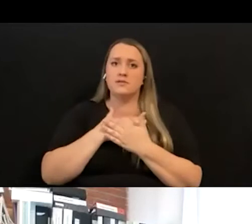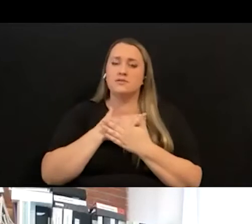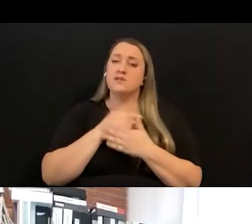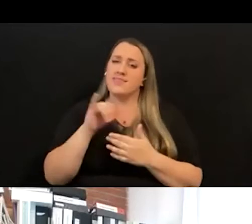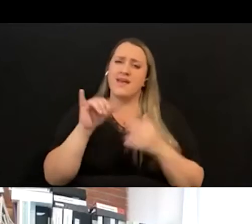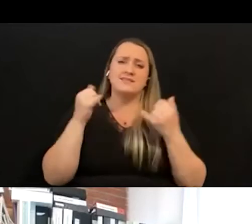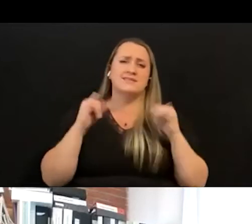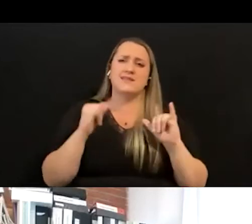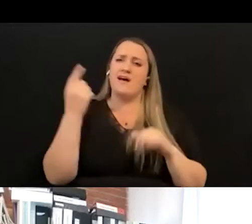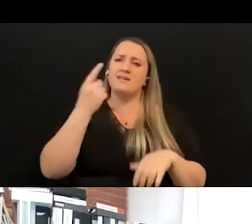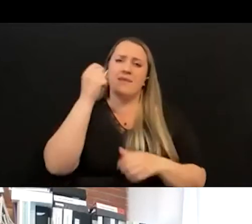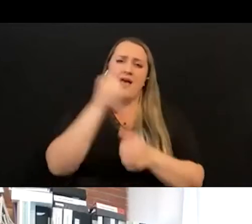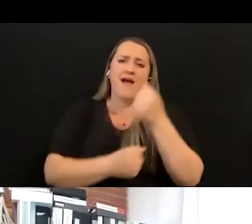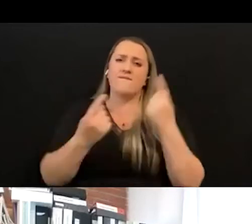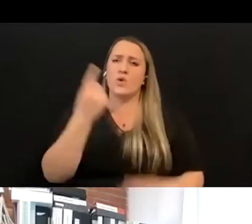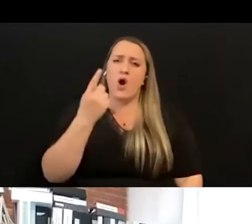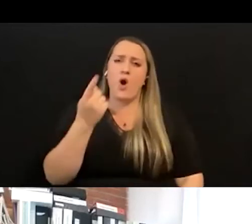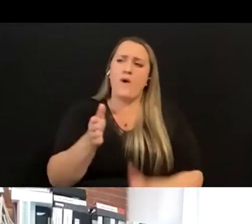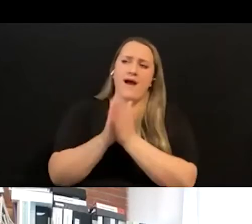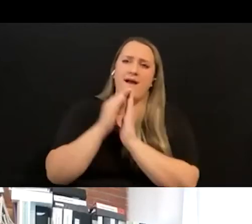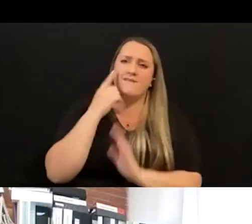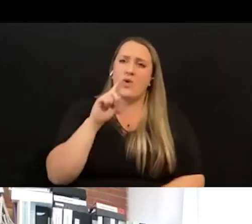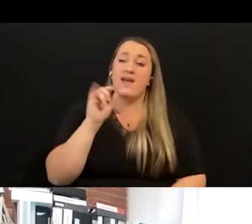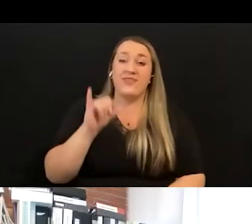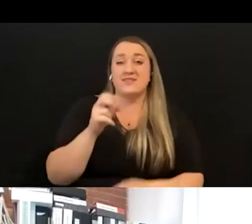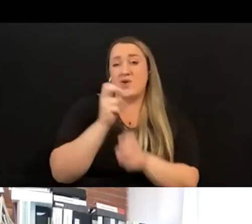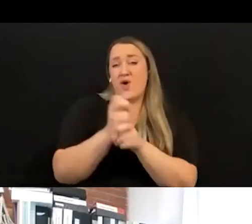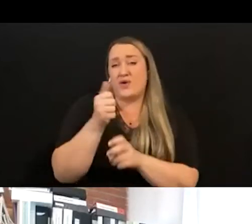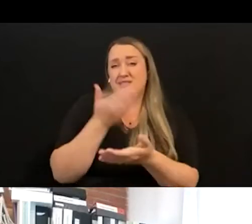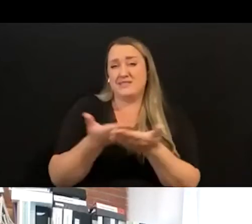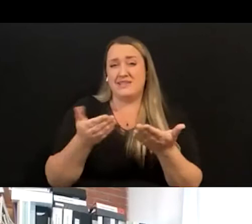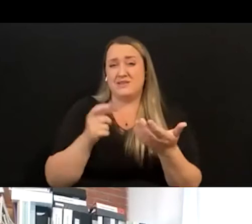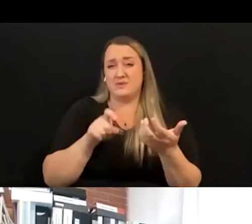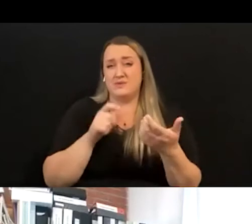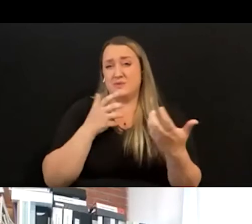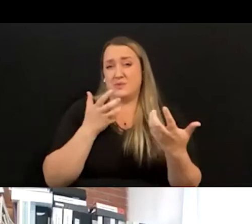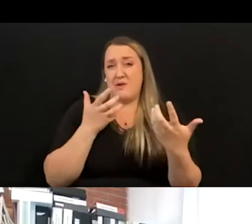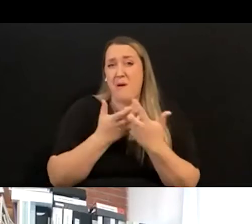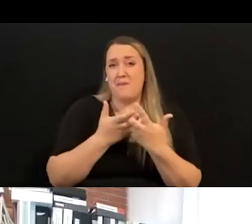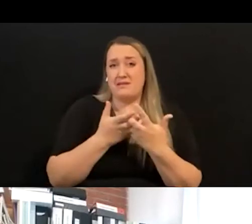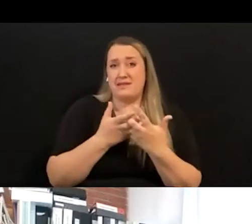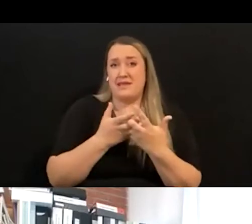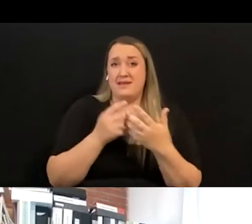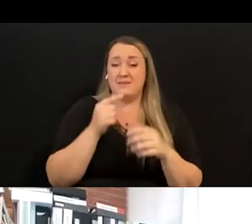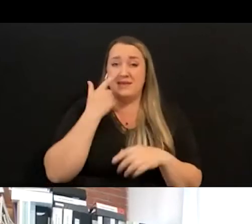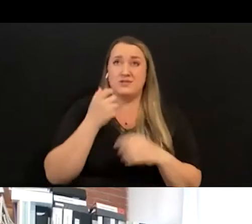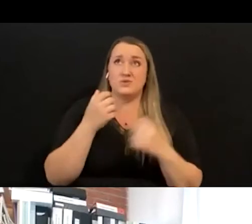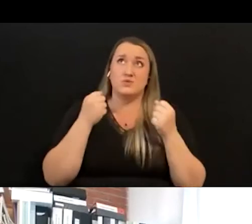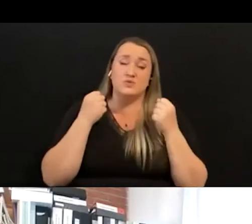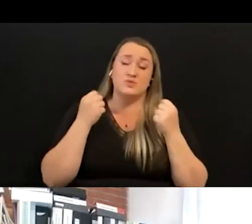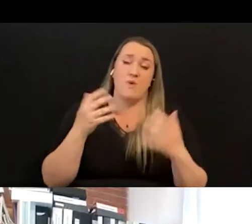that everybody always asks for. And it seems to be the hardest thing to kind of actually make into reality, because there's so much resistance to it